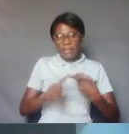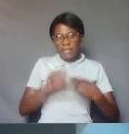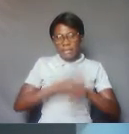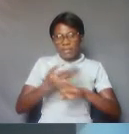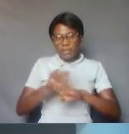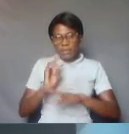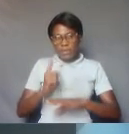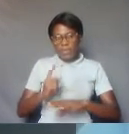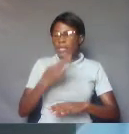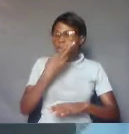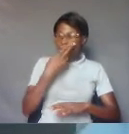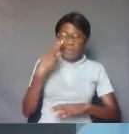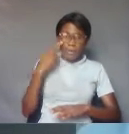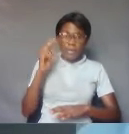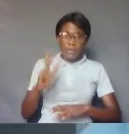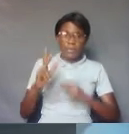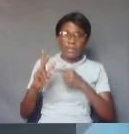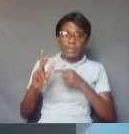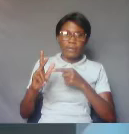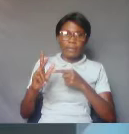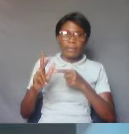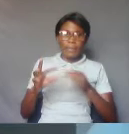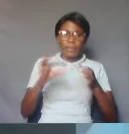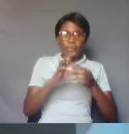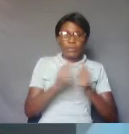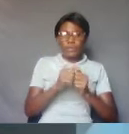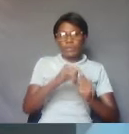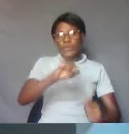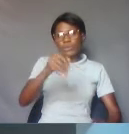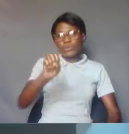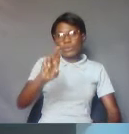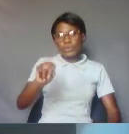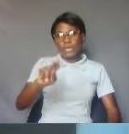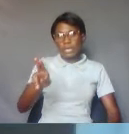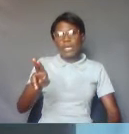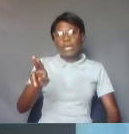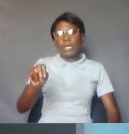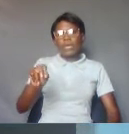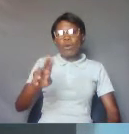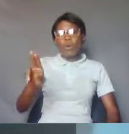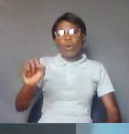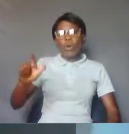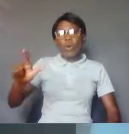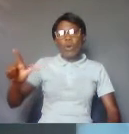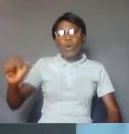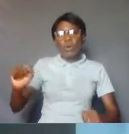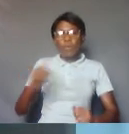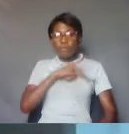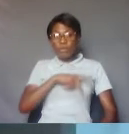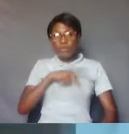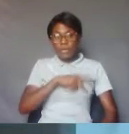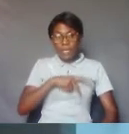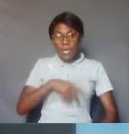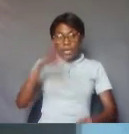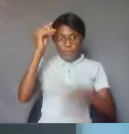to blindness. And I've mentioned him, it was John Hull. He was a professor of New Testament studies here in